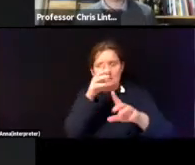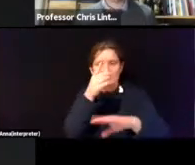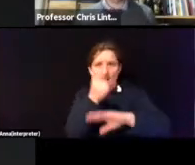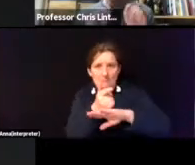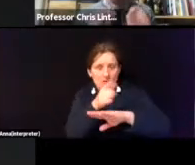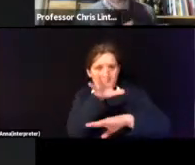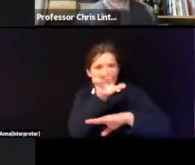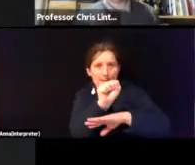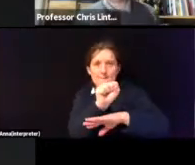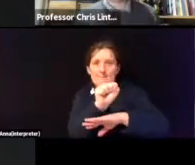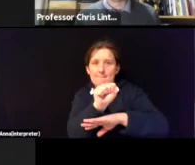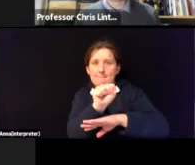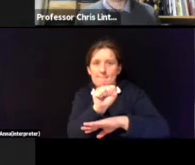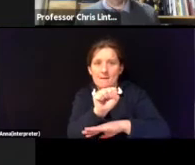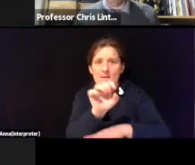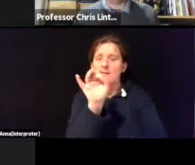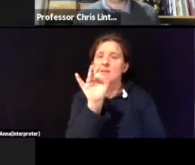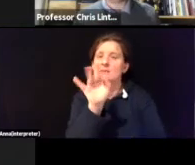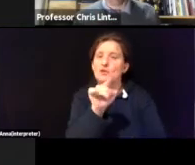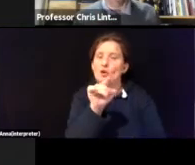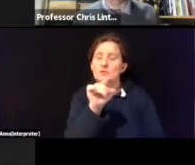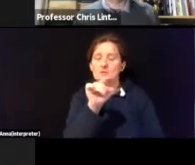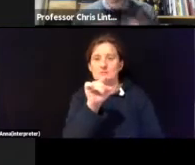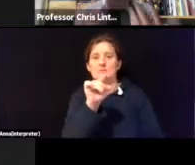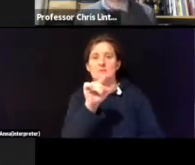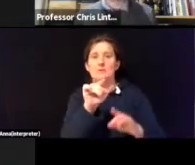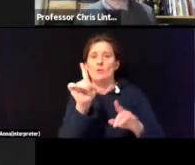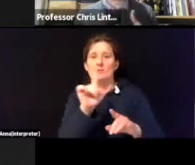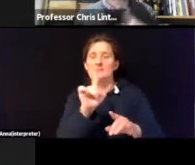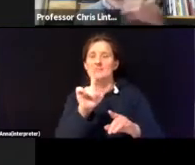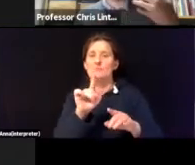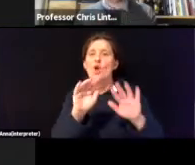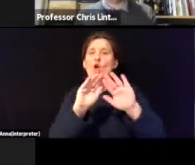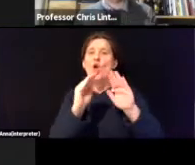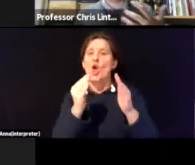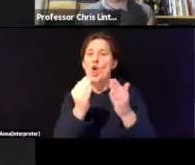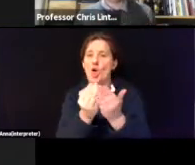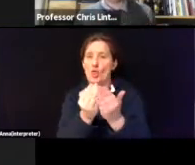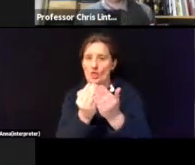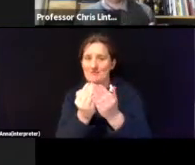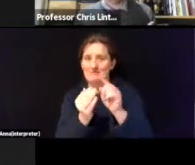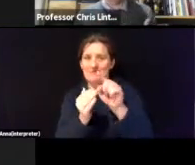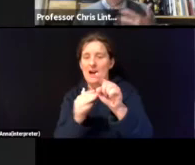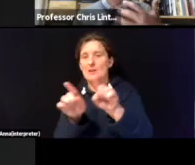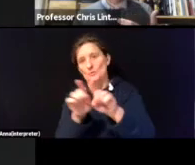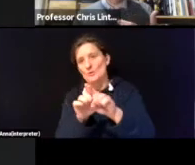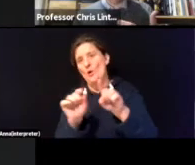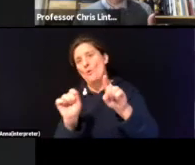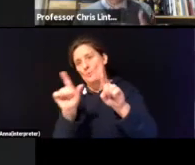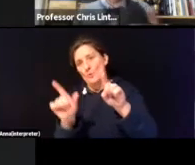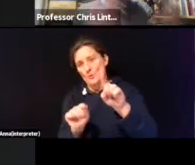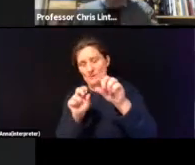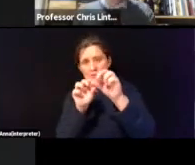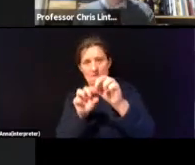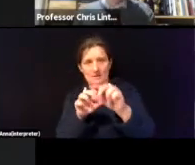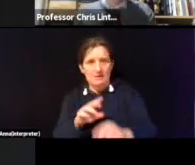night sky is in fact the planet Earth, and it's a double because we've got the Earth and the Moon. And so